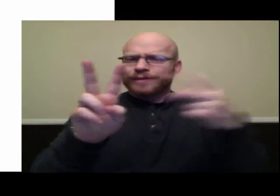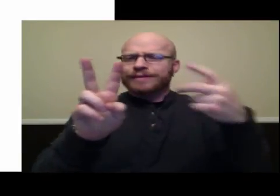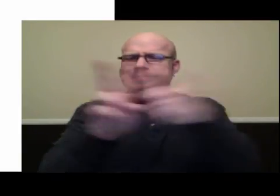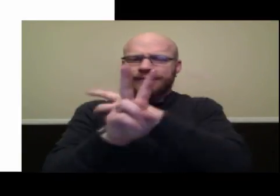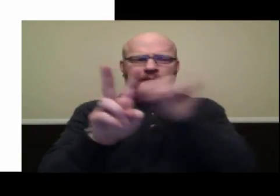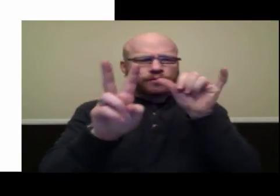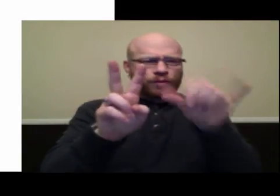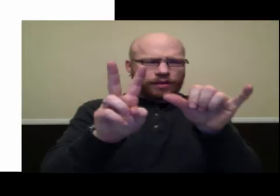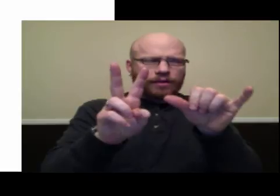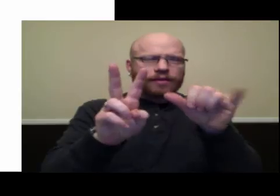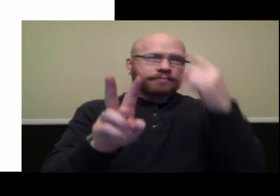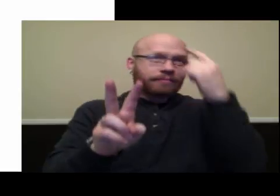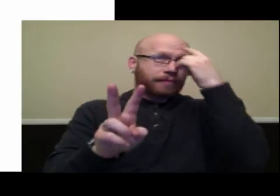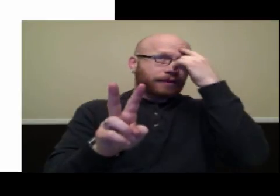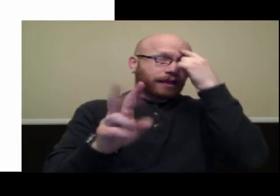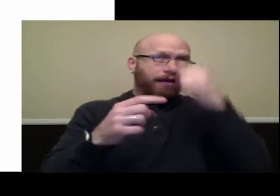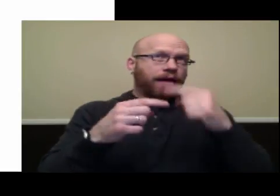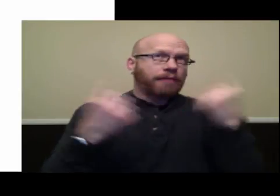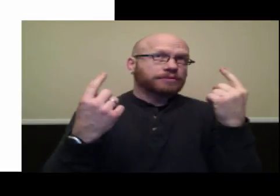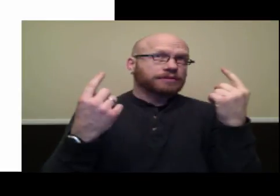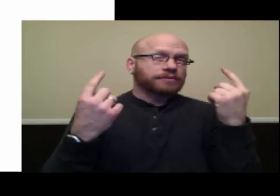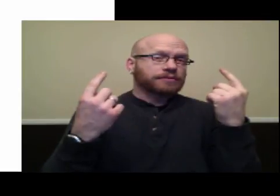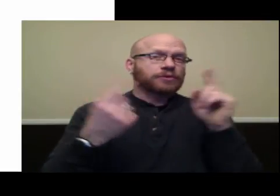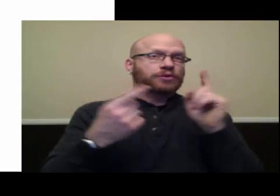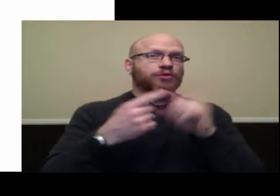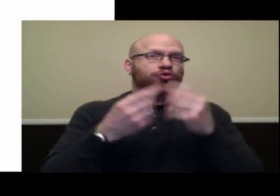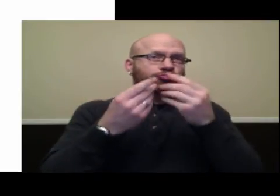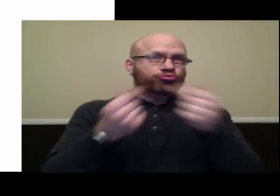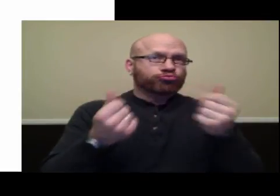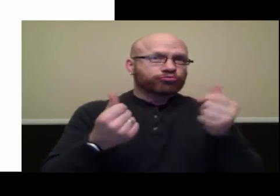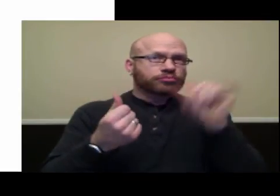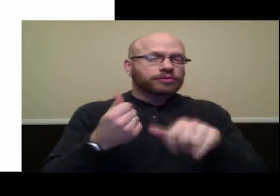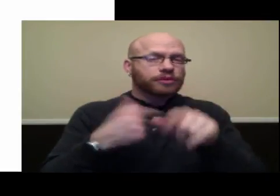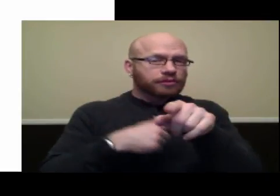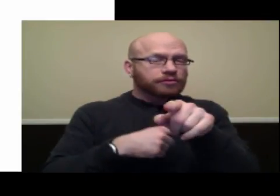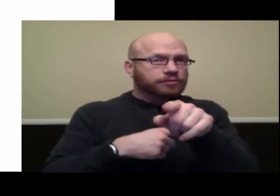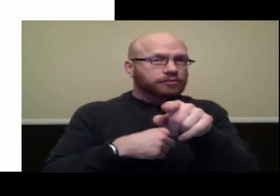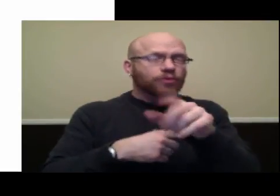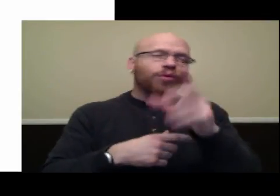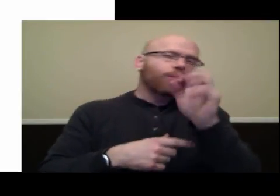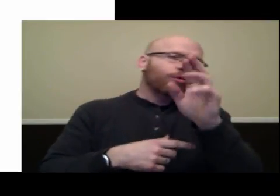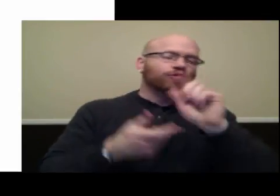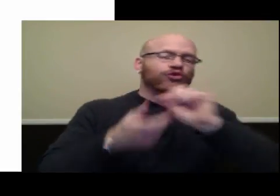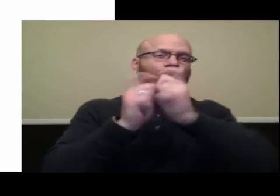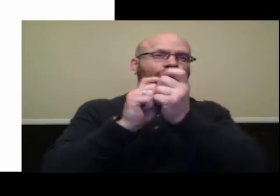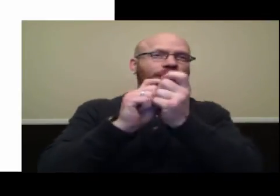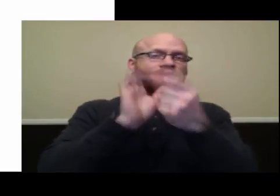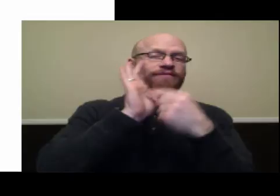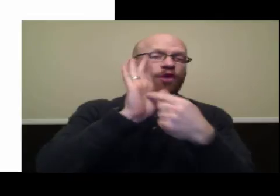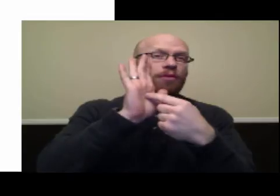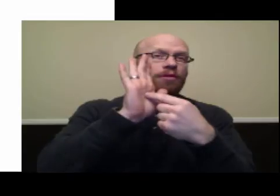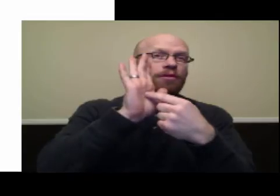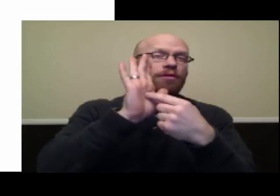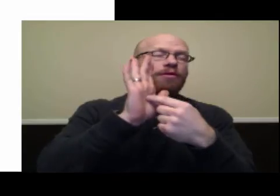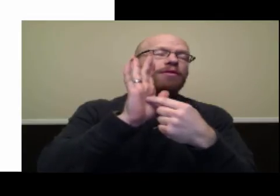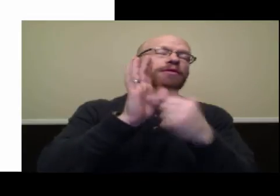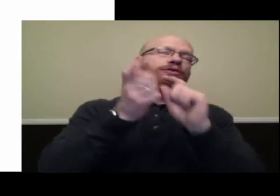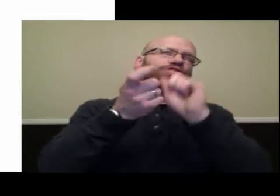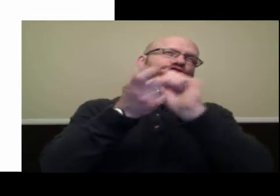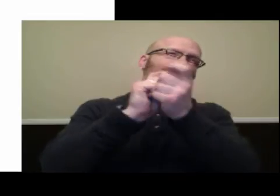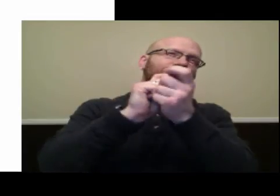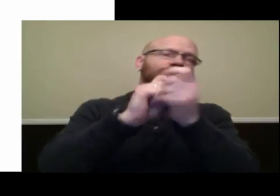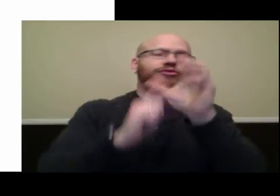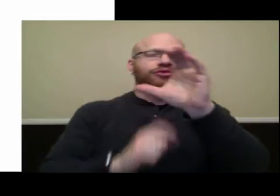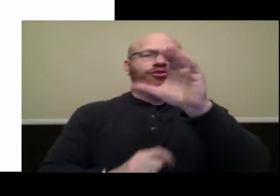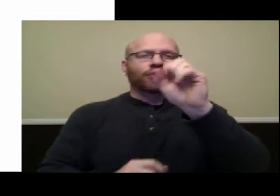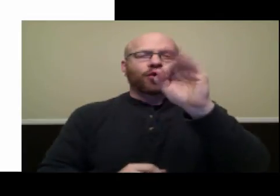is not by itself. So we have two times y. The opposite would be divide by two, correct? And that way